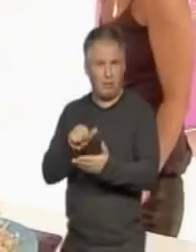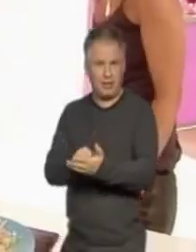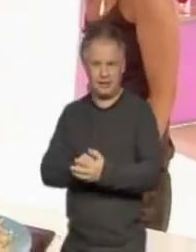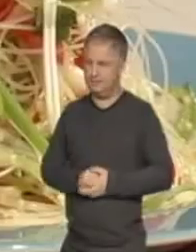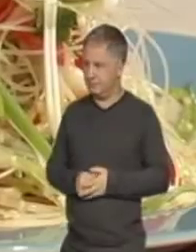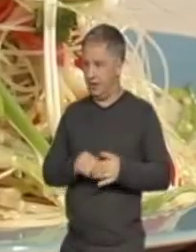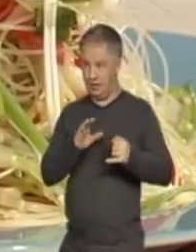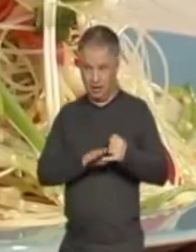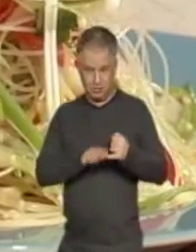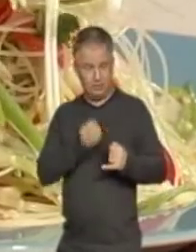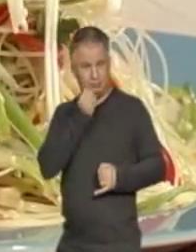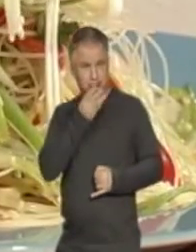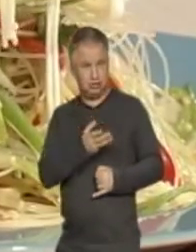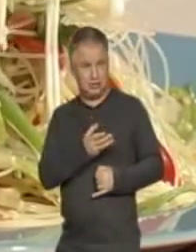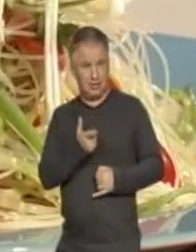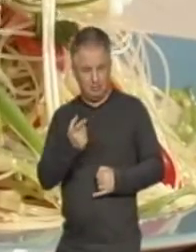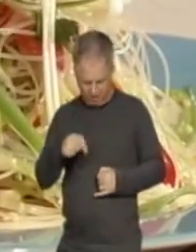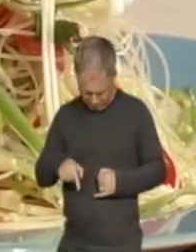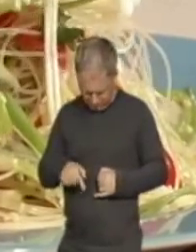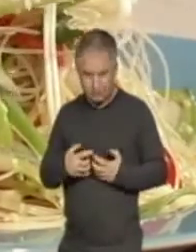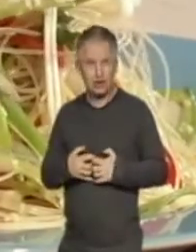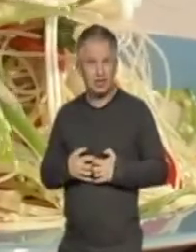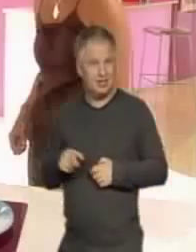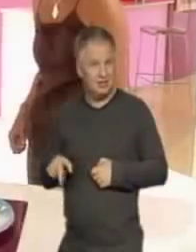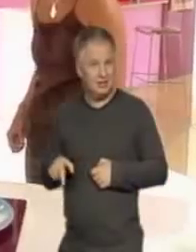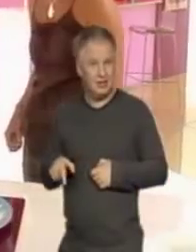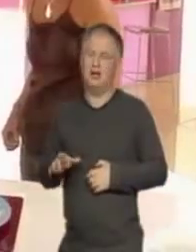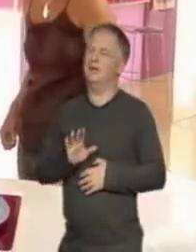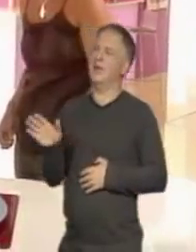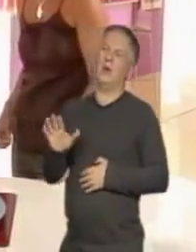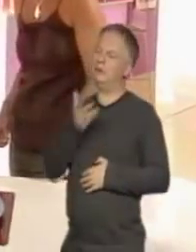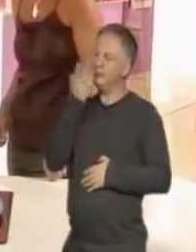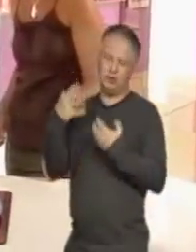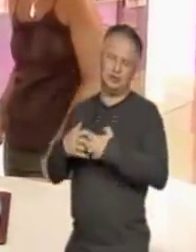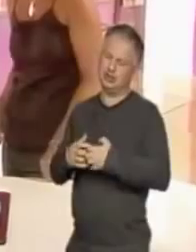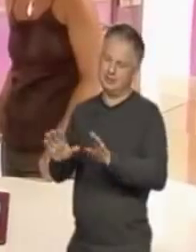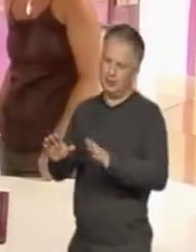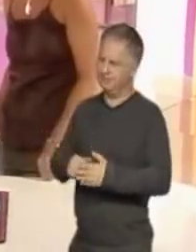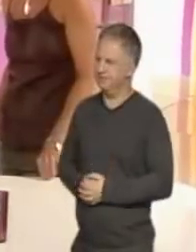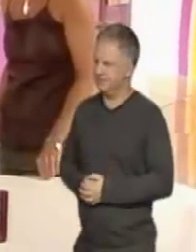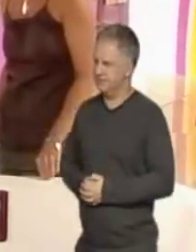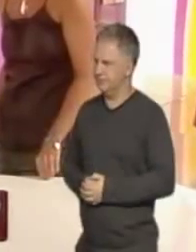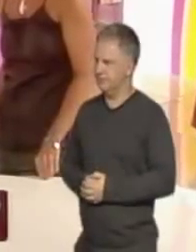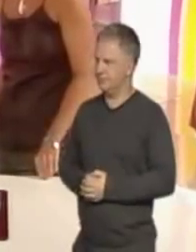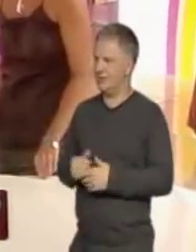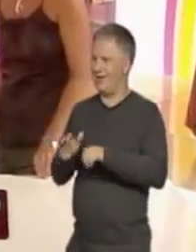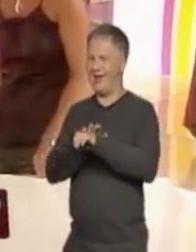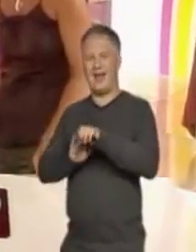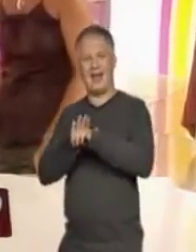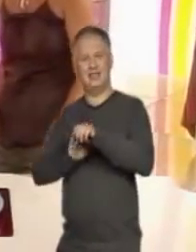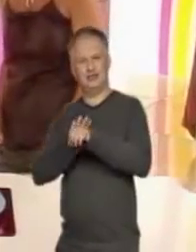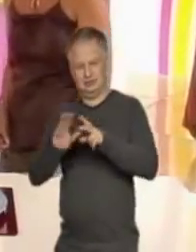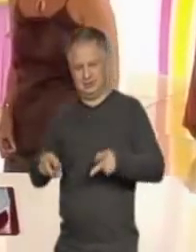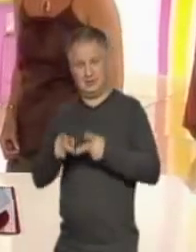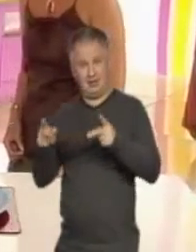very pretty. Very pretty. This hasn't taken a machine, has it, to make this? No, no, not at all. This is an Asian